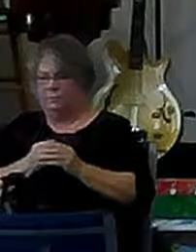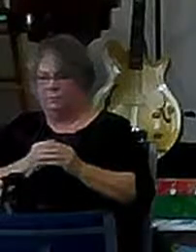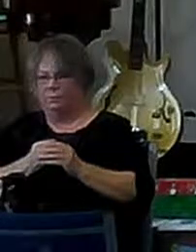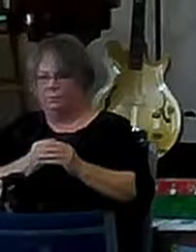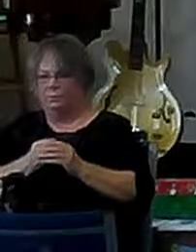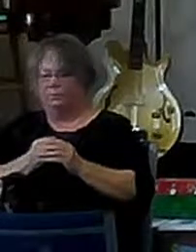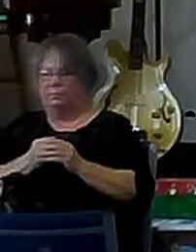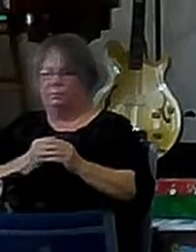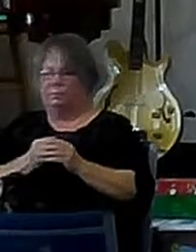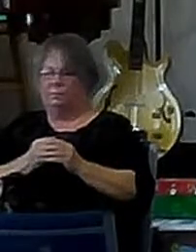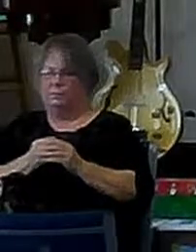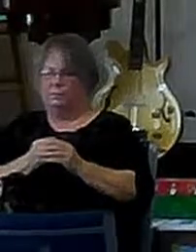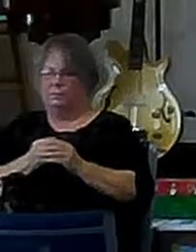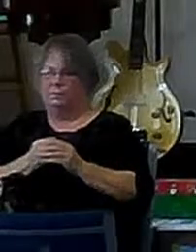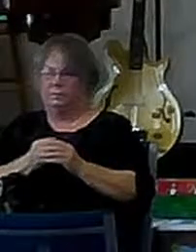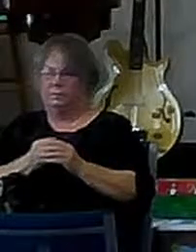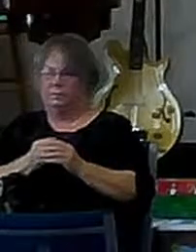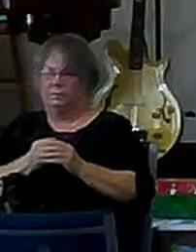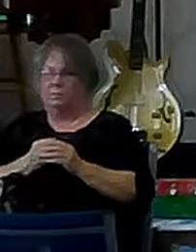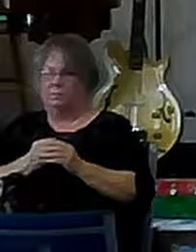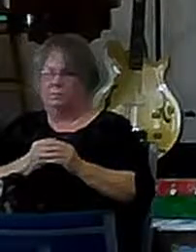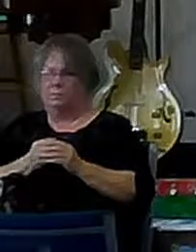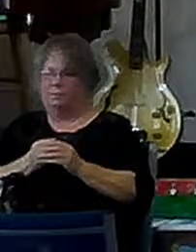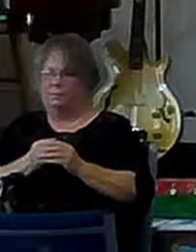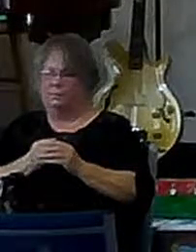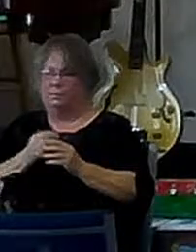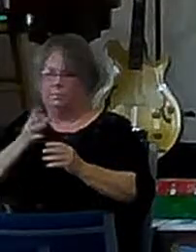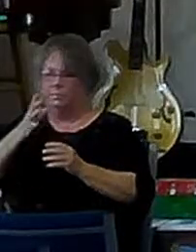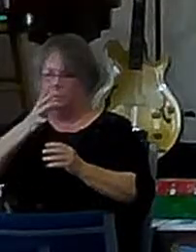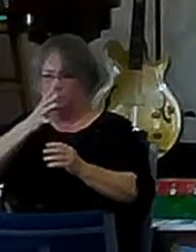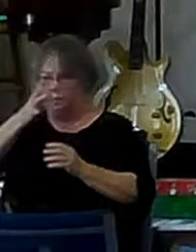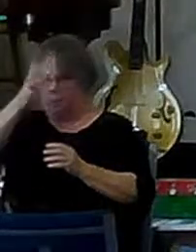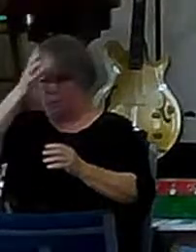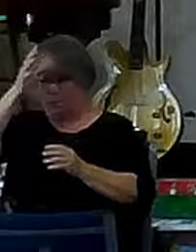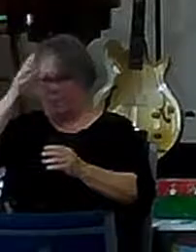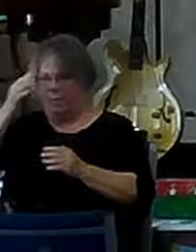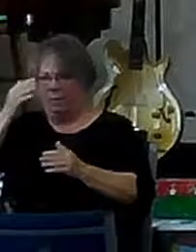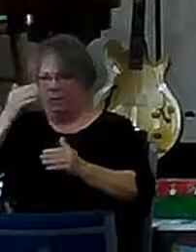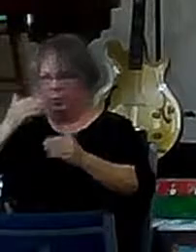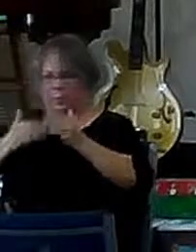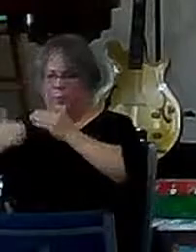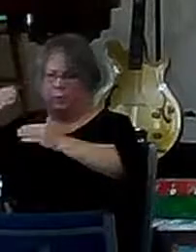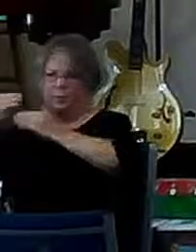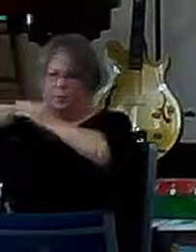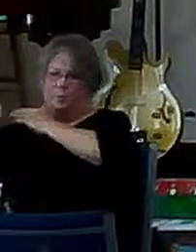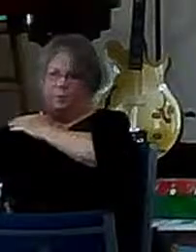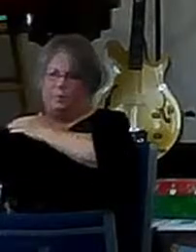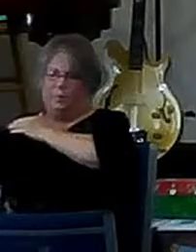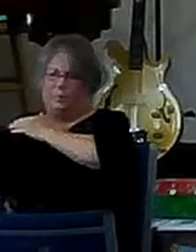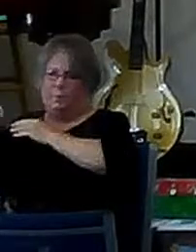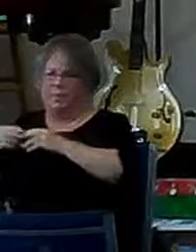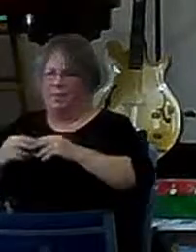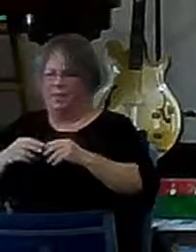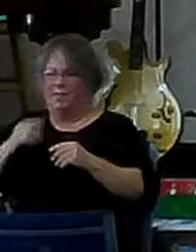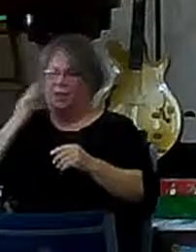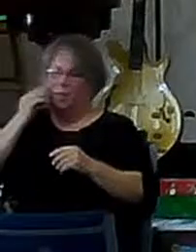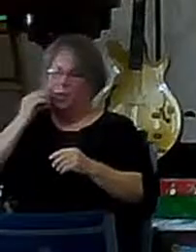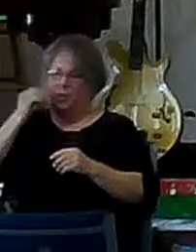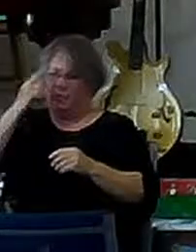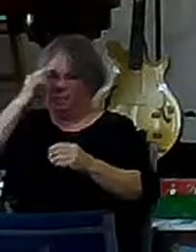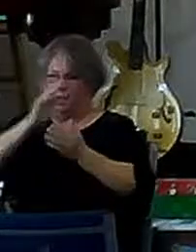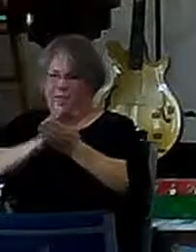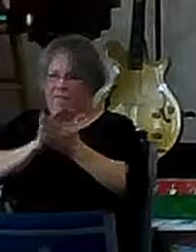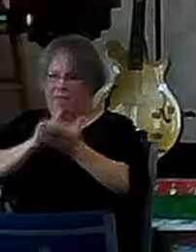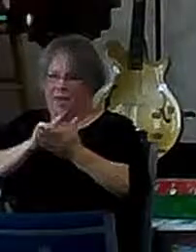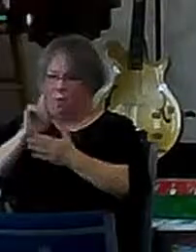Mormons refer to as God, who himself is on a pilgrimage to greater knowledge and greater